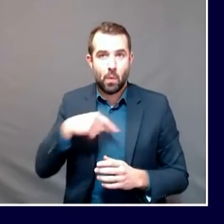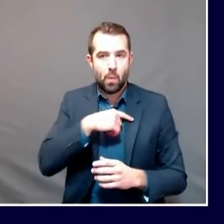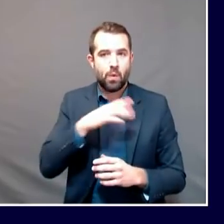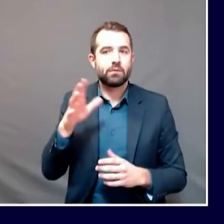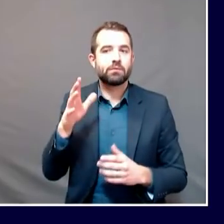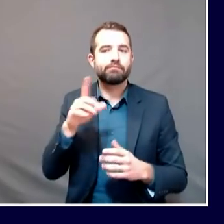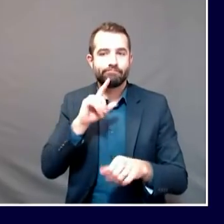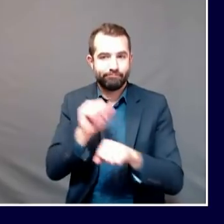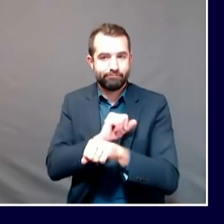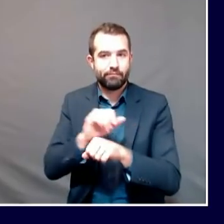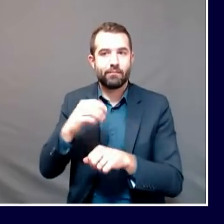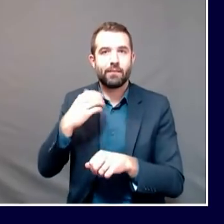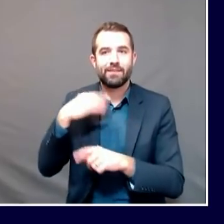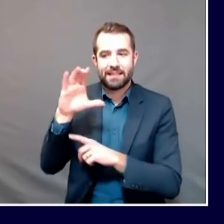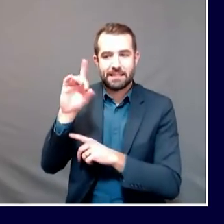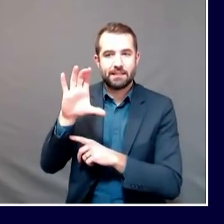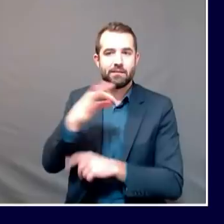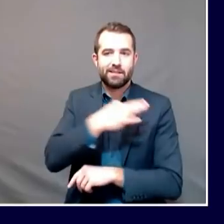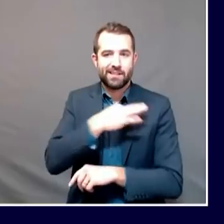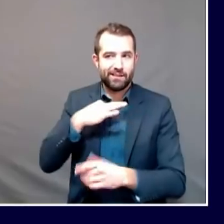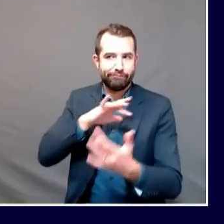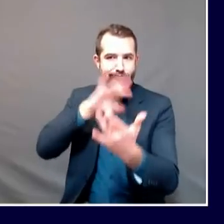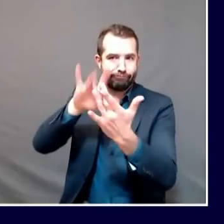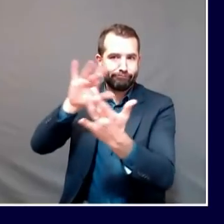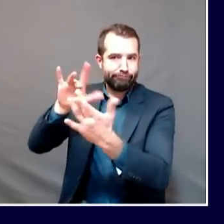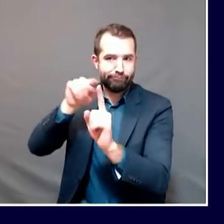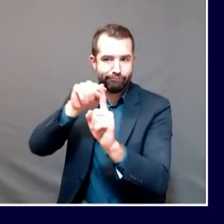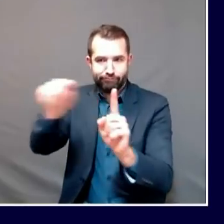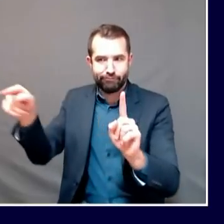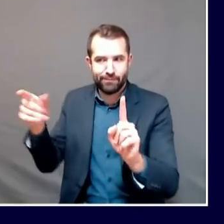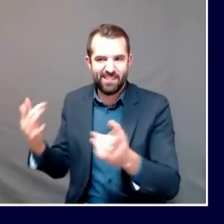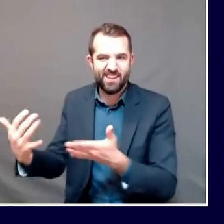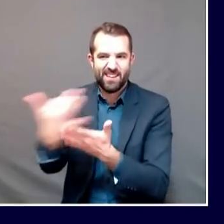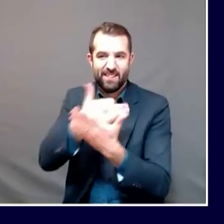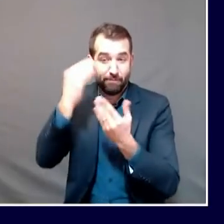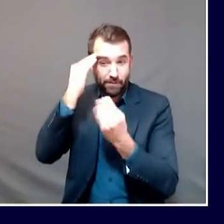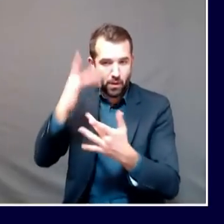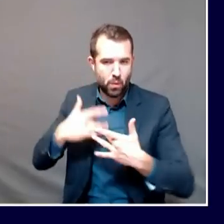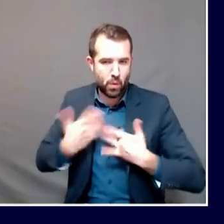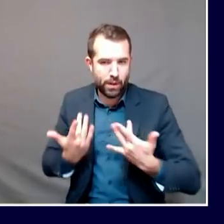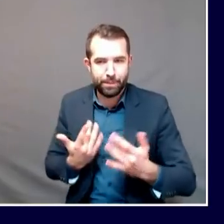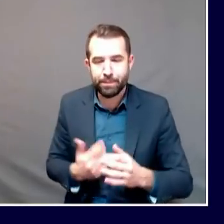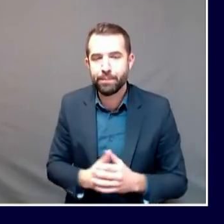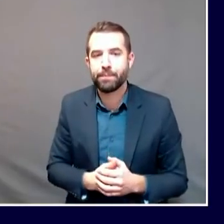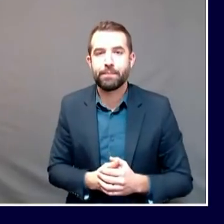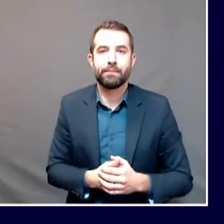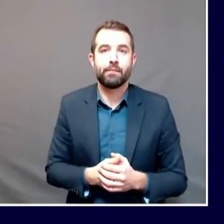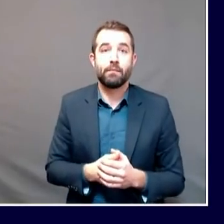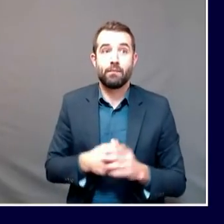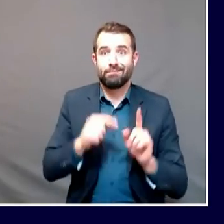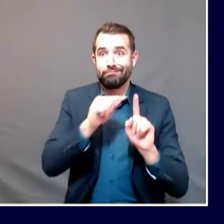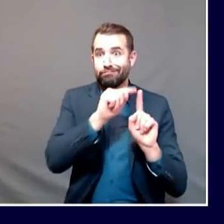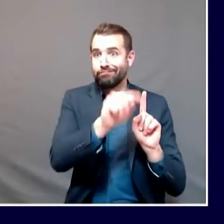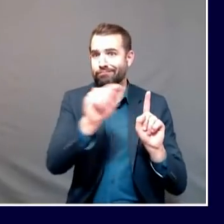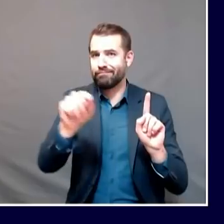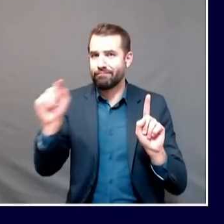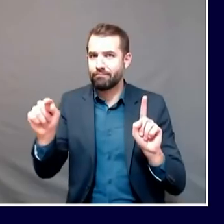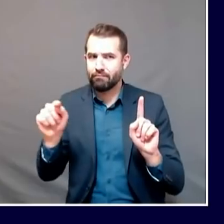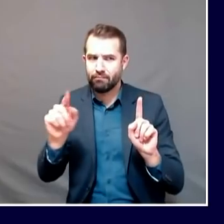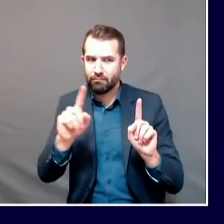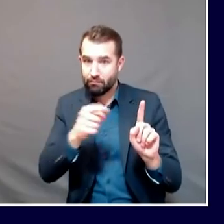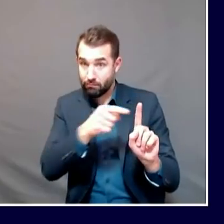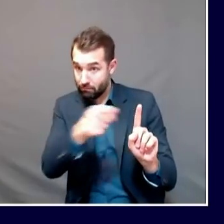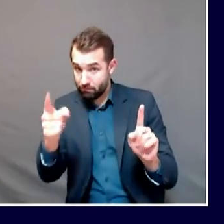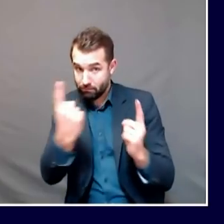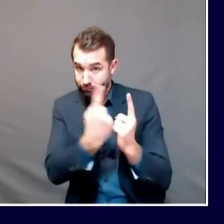gathering data around that outbreak to try to determine what might be the connections between that outbreak and any other cases